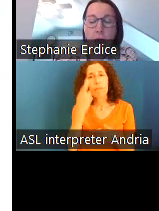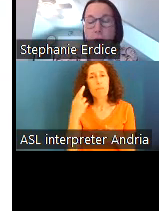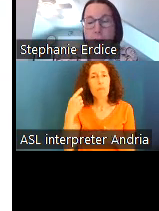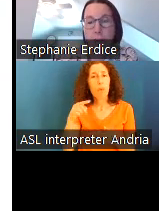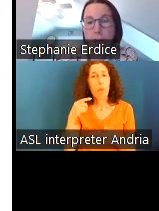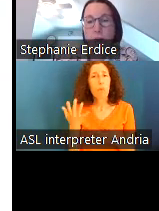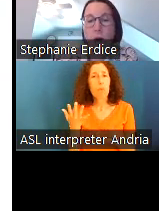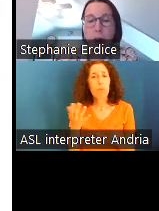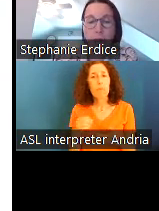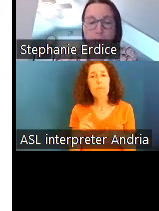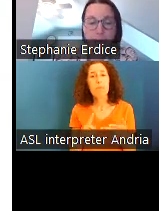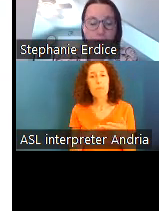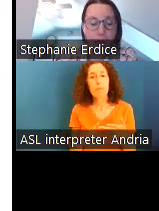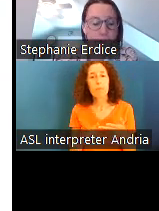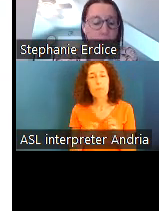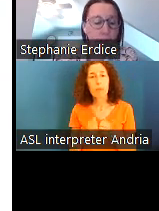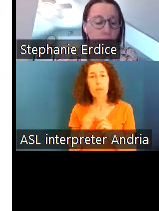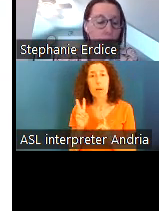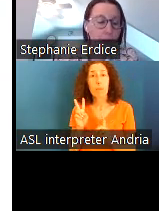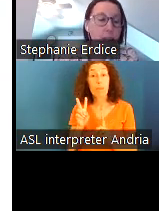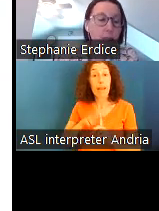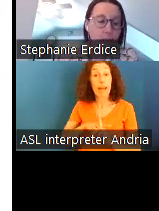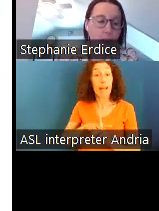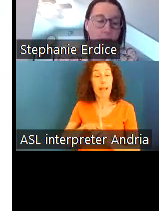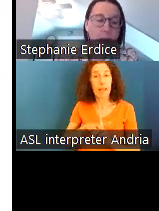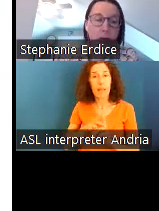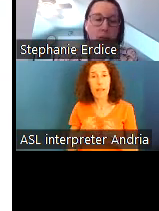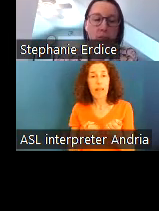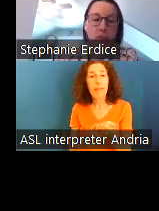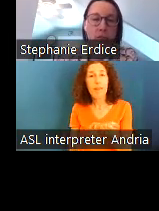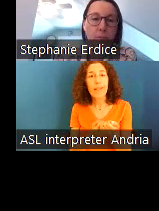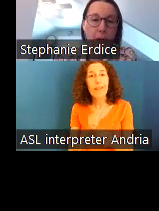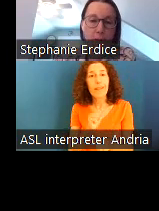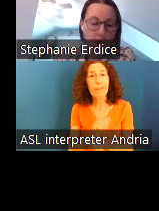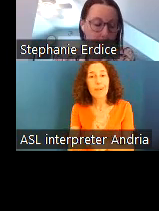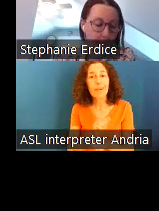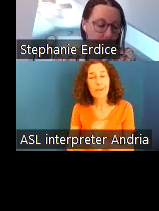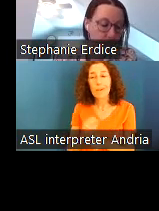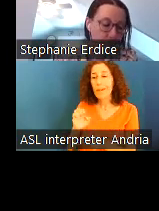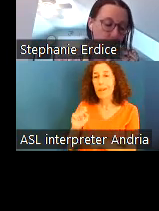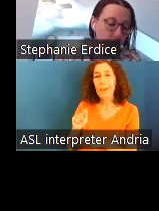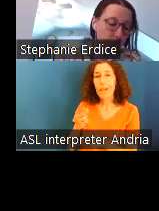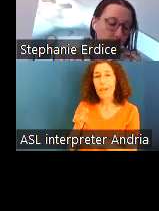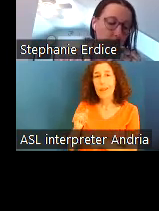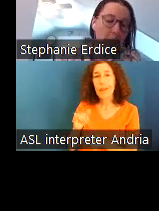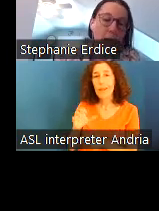the ethical compass to our advocacy work. So we have a little activity at the end of this first mini